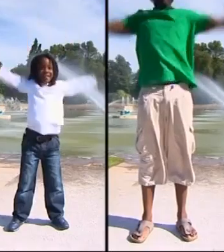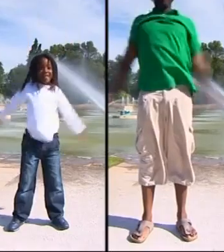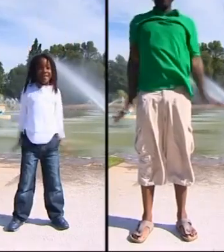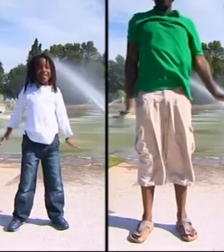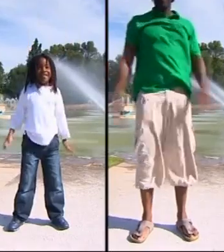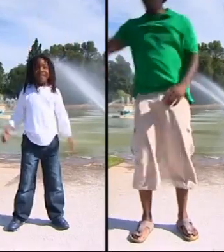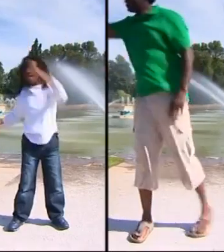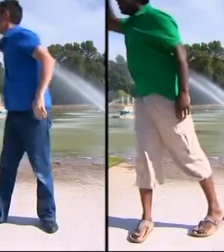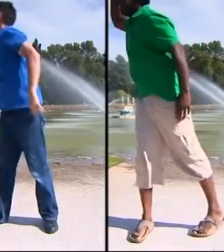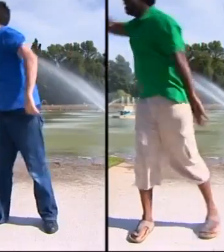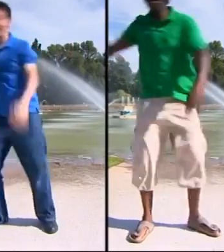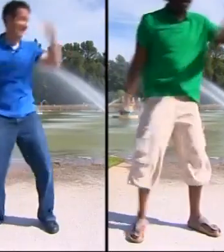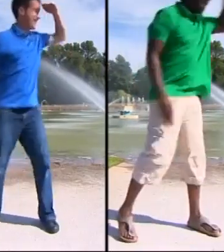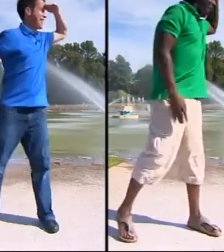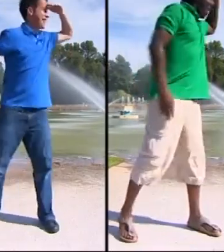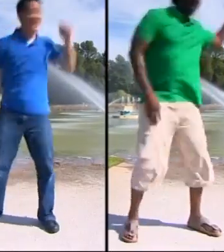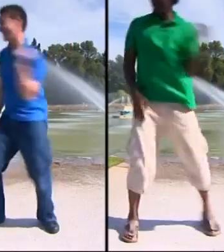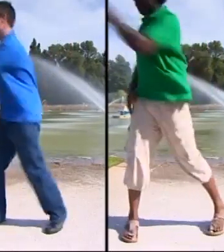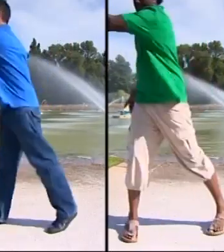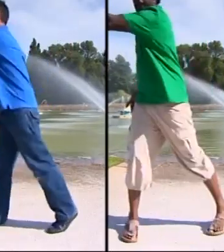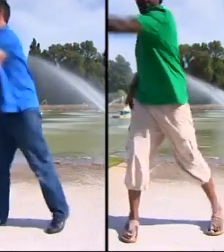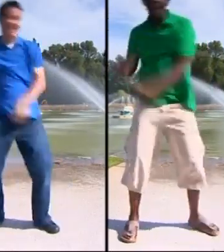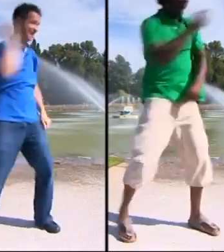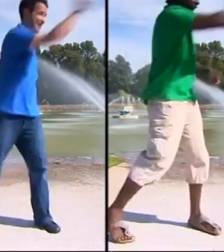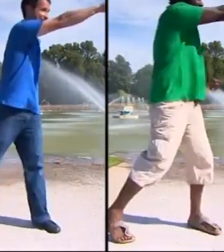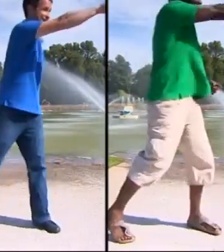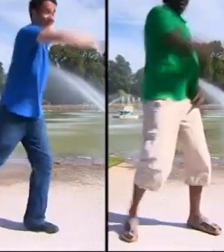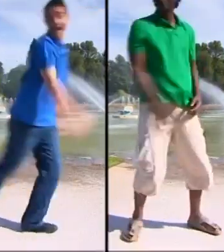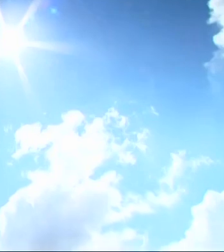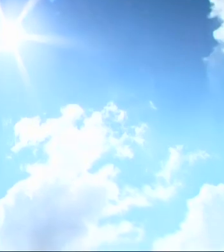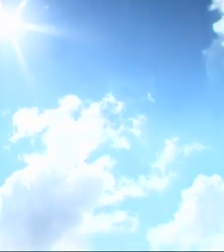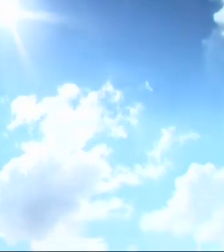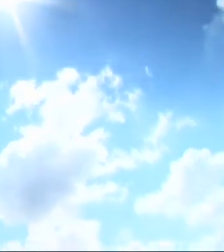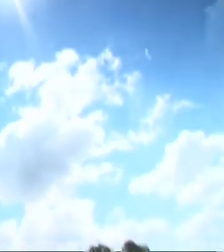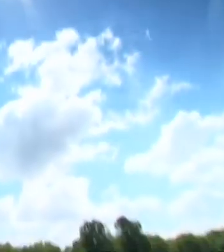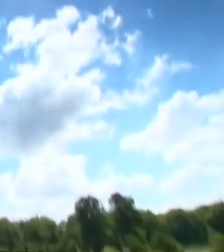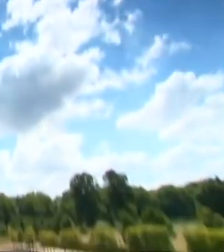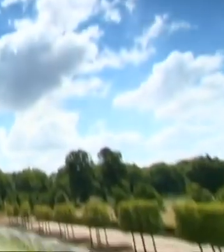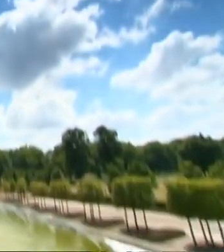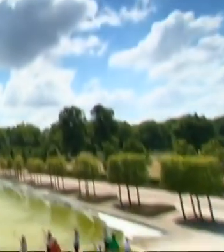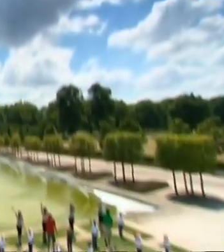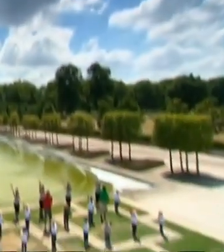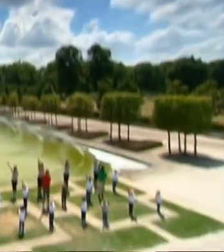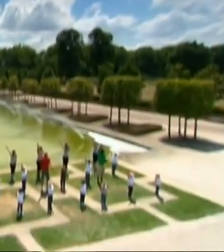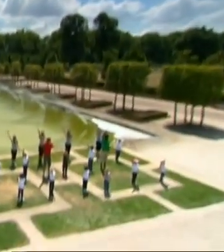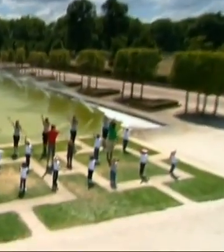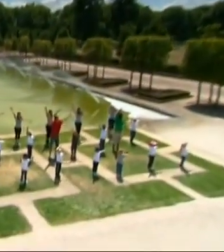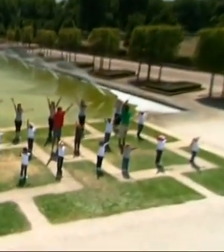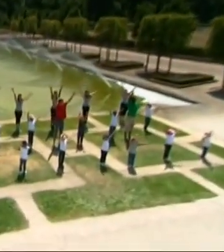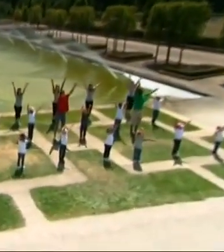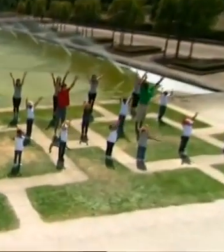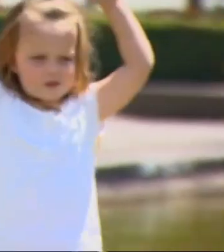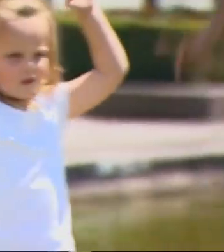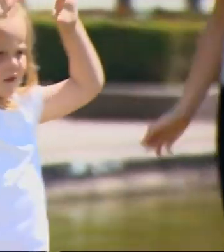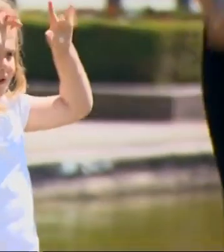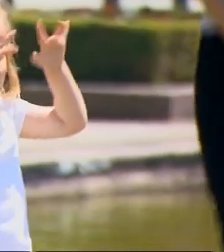are blue, but when they're grey, it's not bad news. Summer, summer, sun come